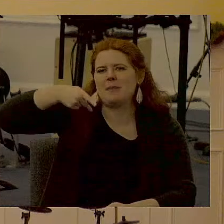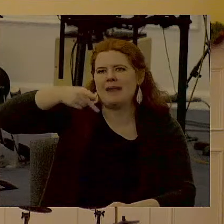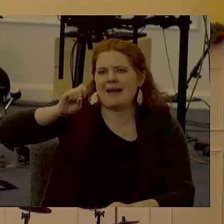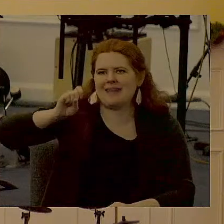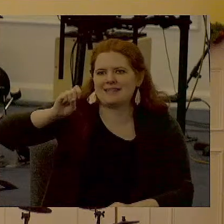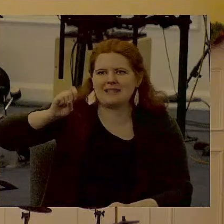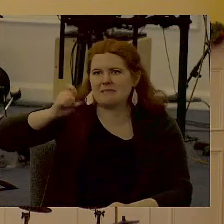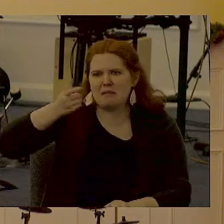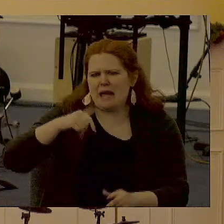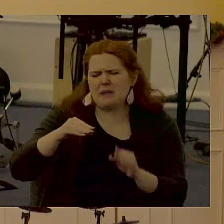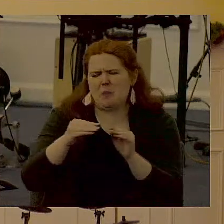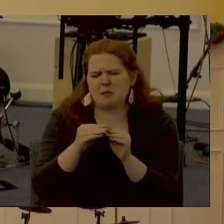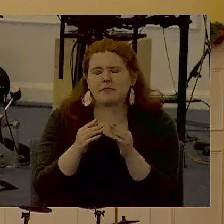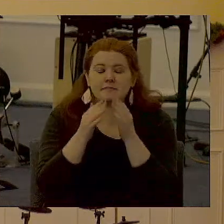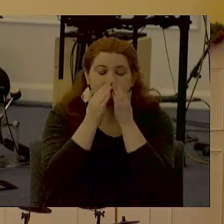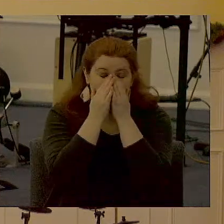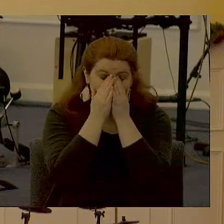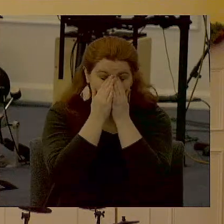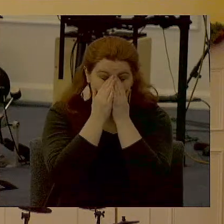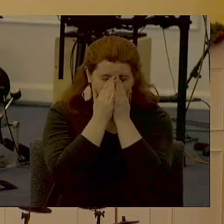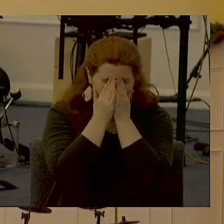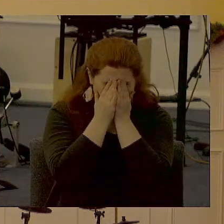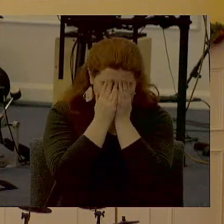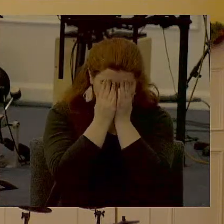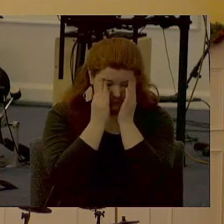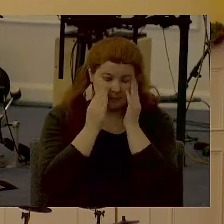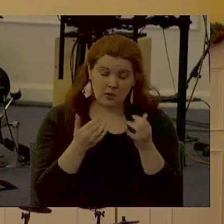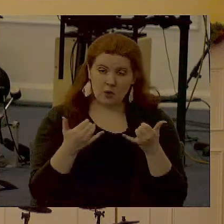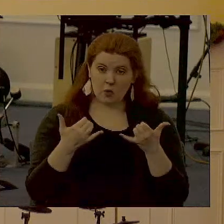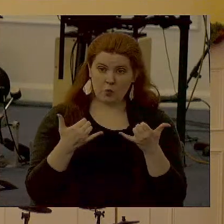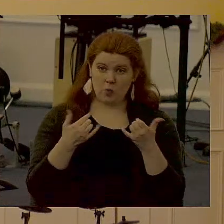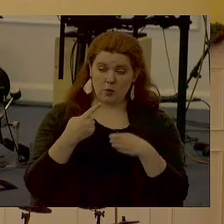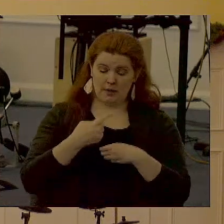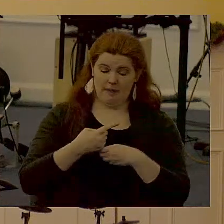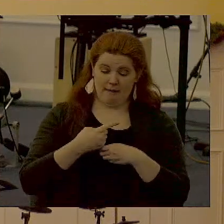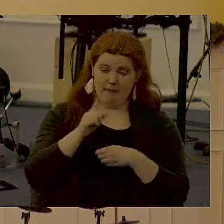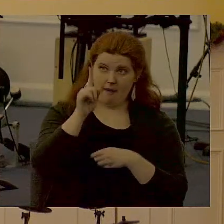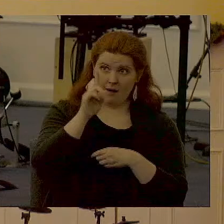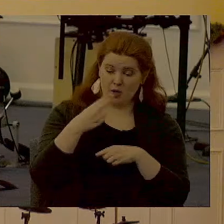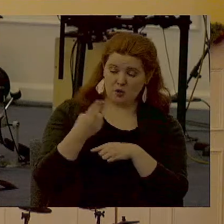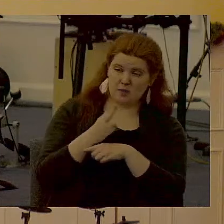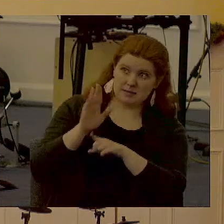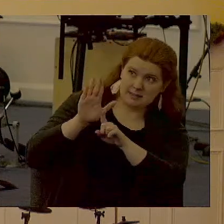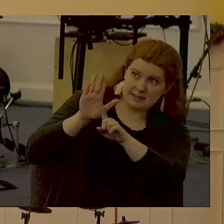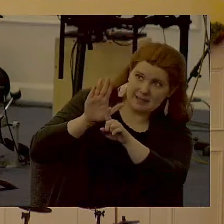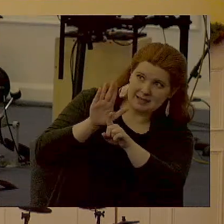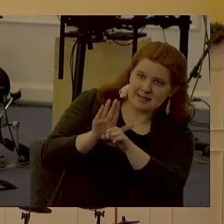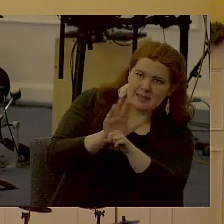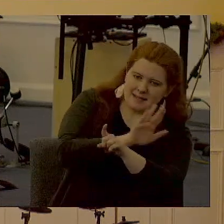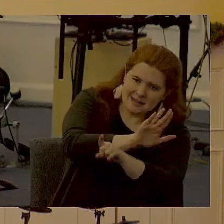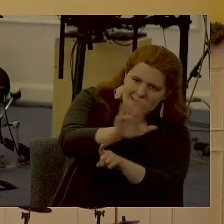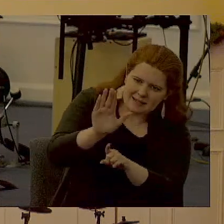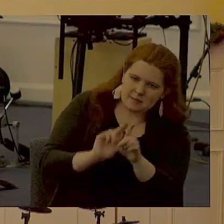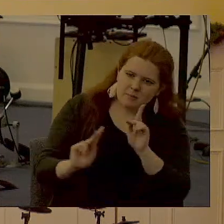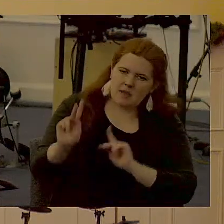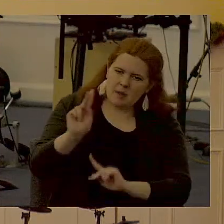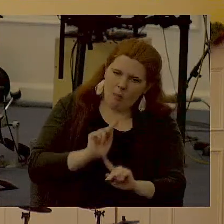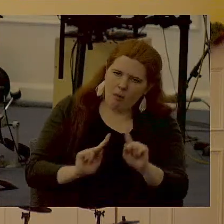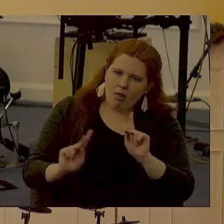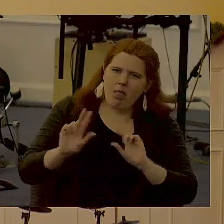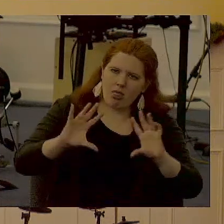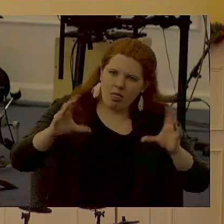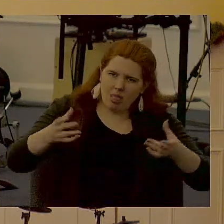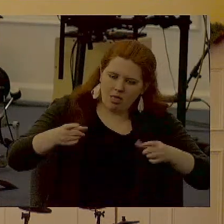Today, God uses his people. He uses his